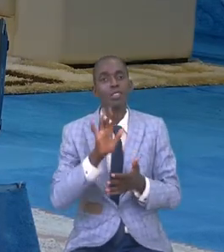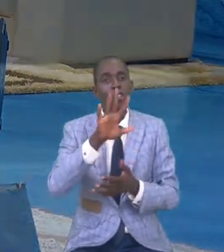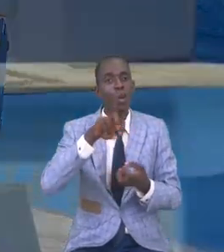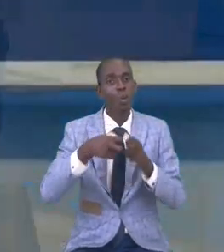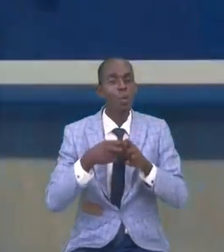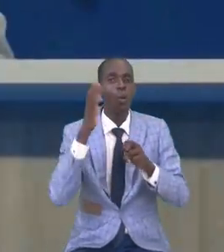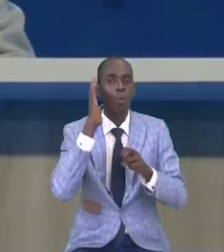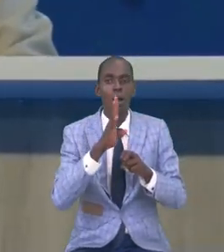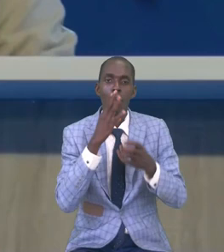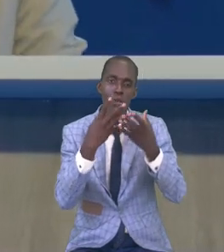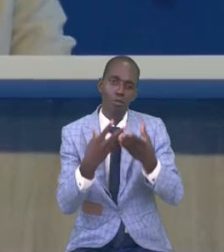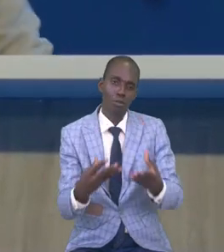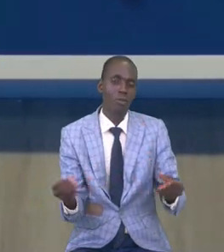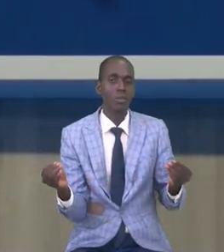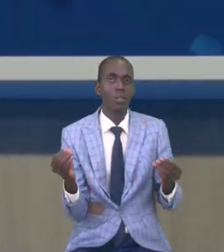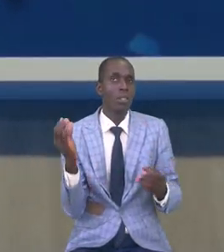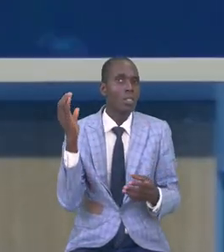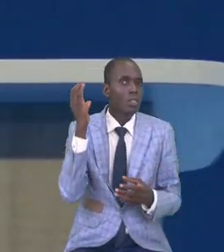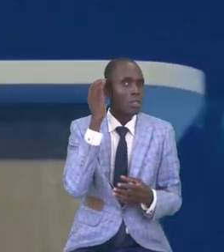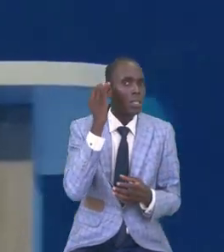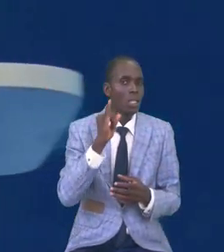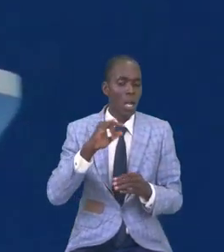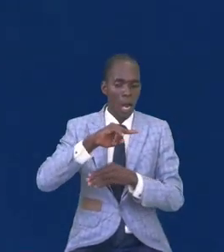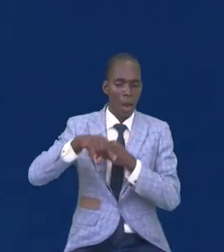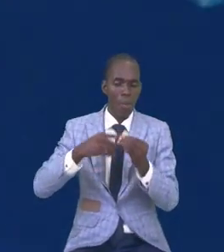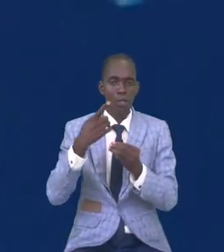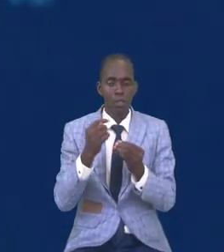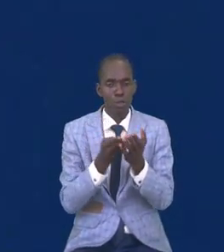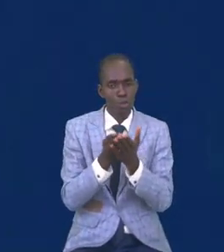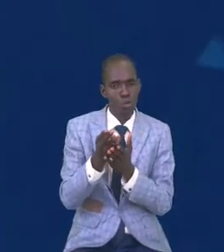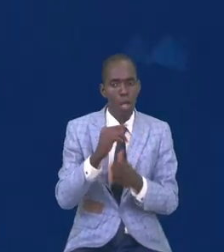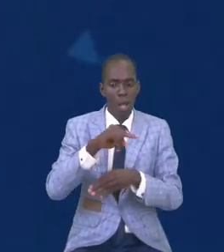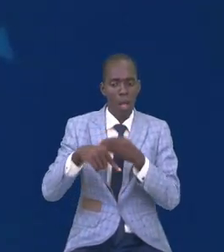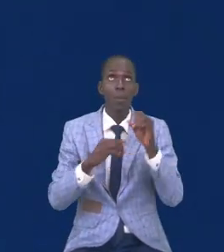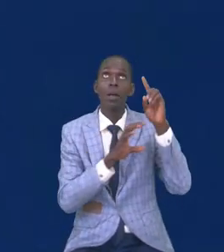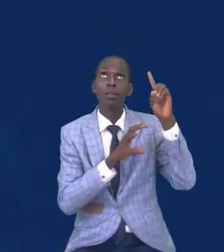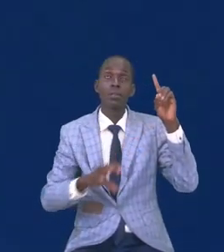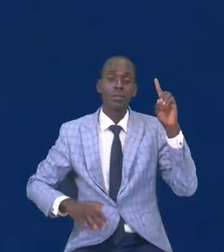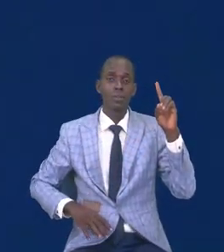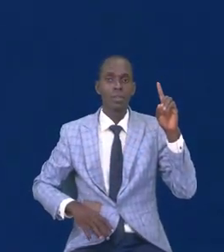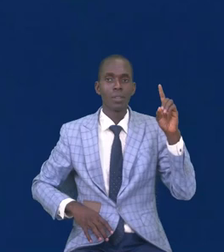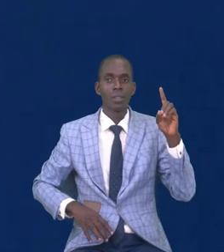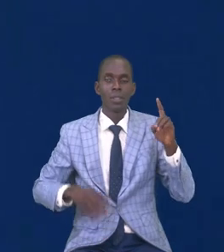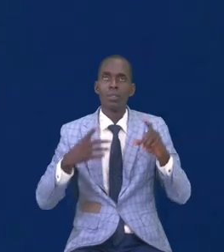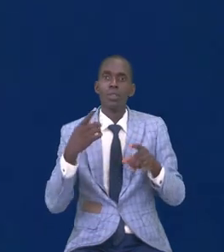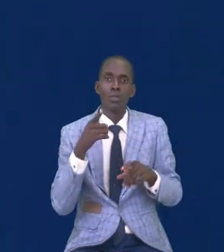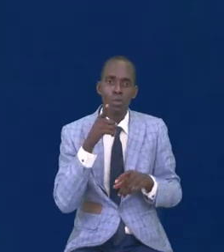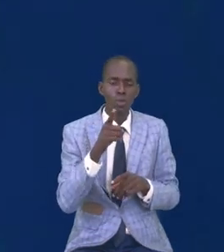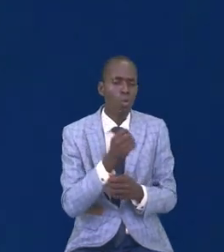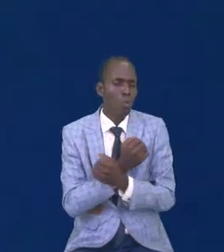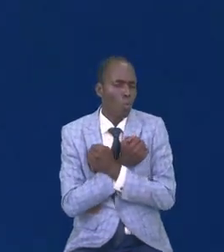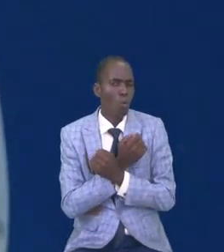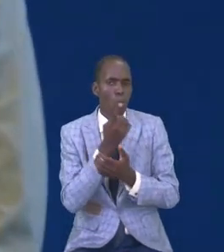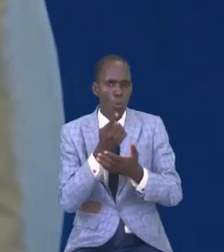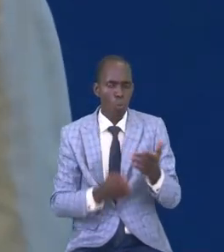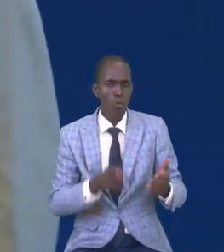be solved. Hearing about the truth, about Christ, you love what you have heard,